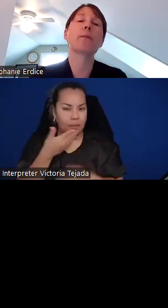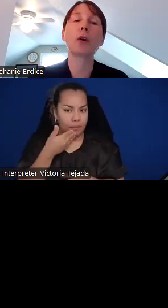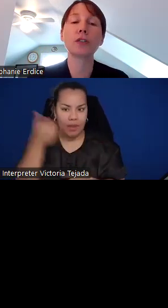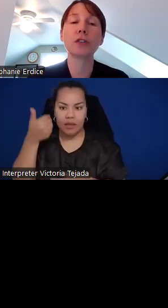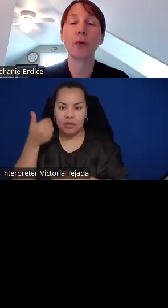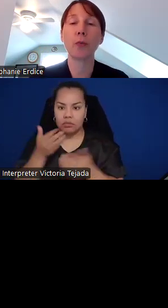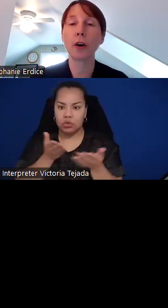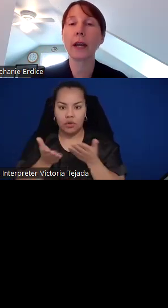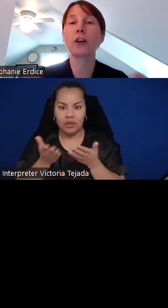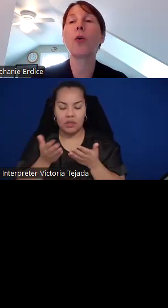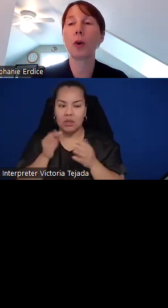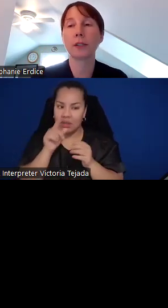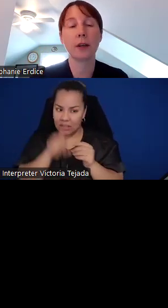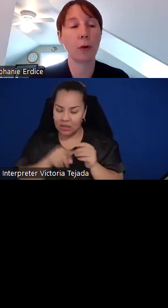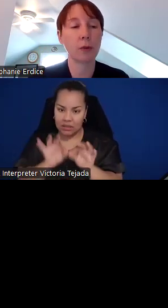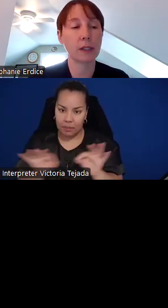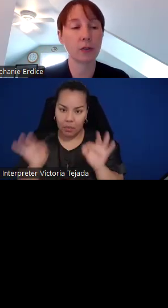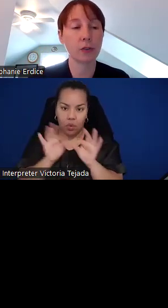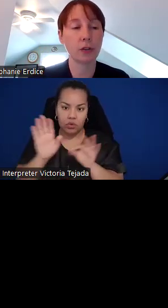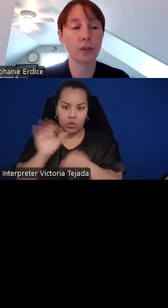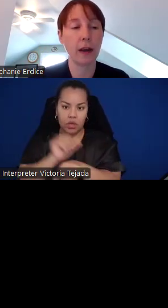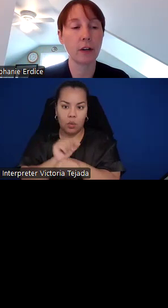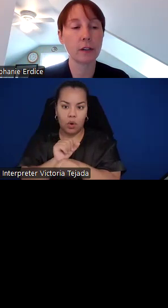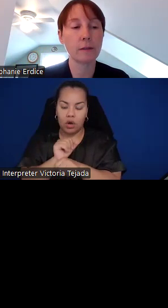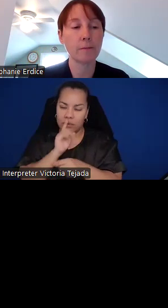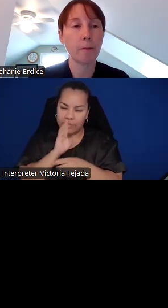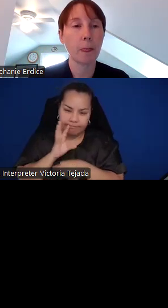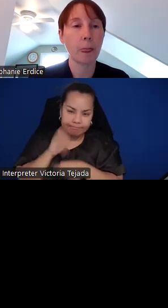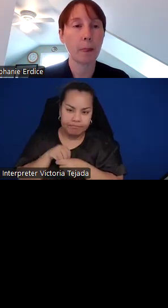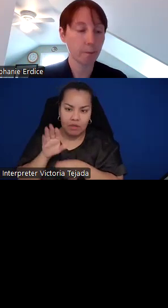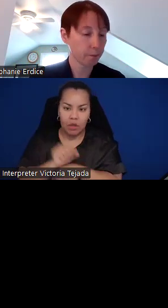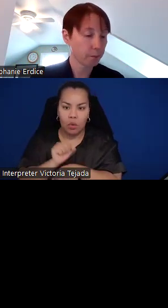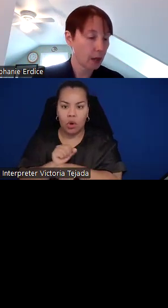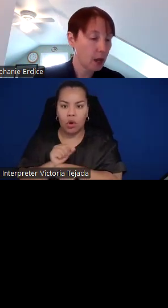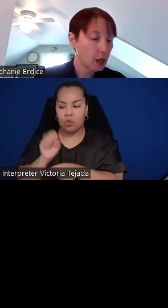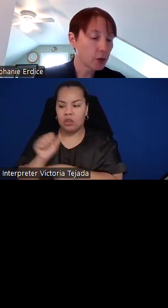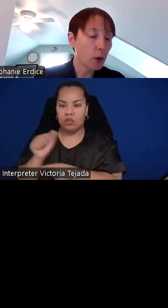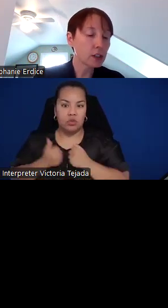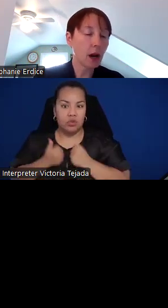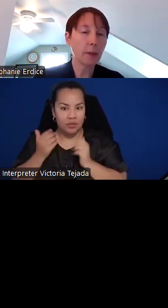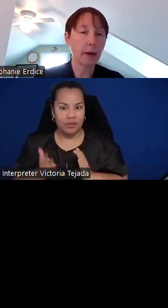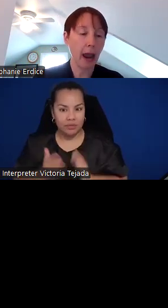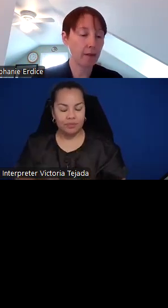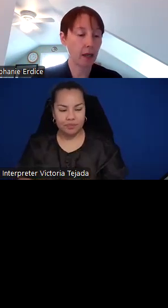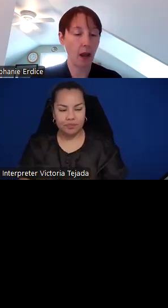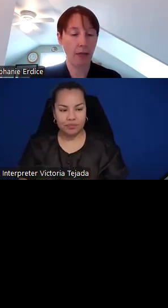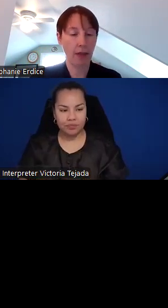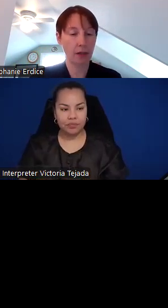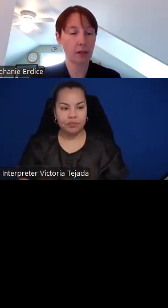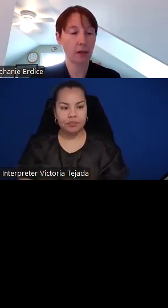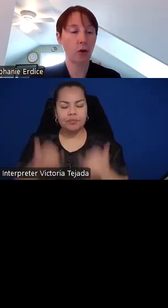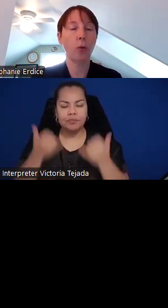these are important to their work and core to their work with sexual assault survivors. So I want to talk about